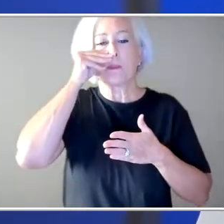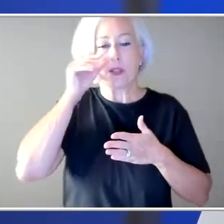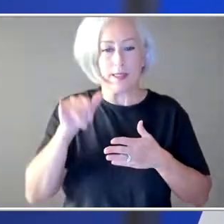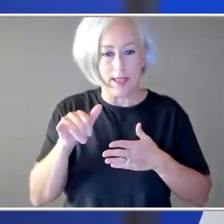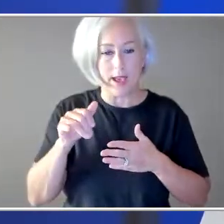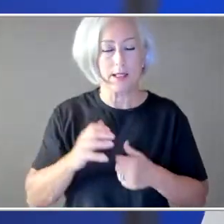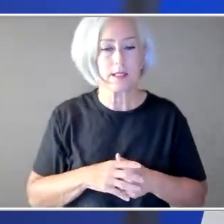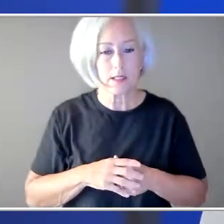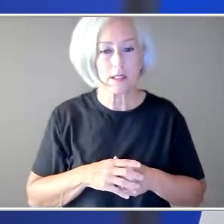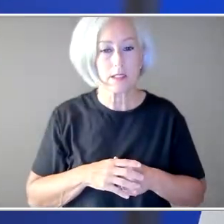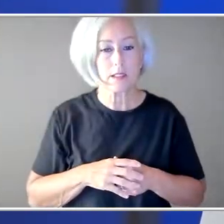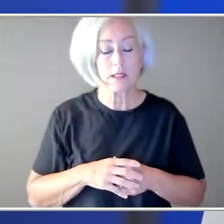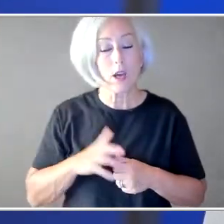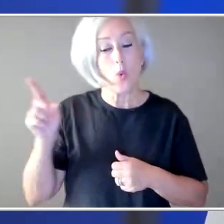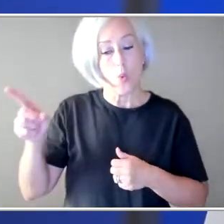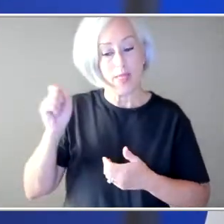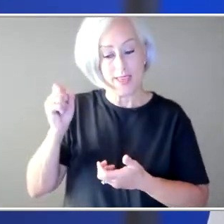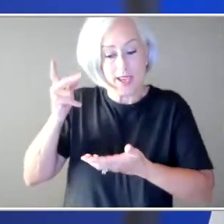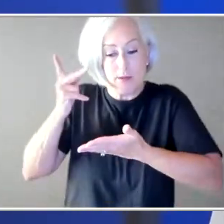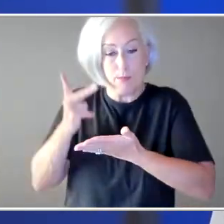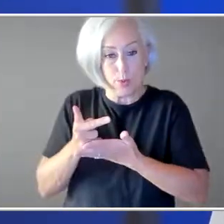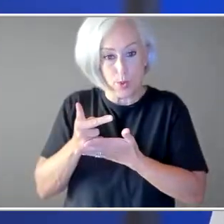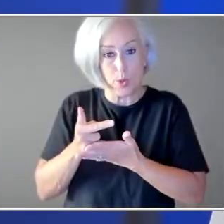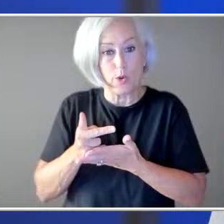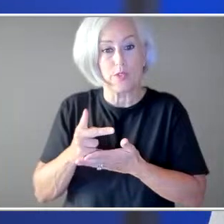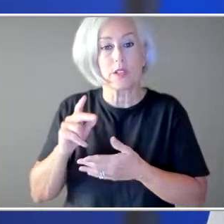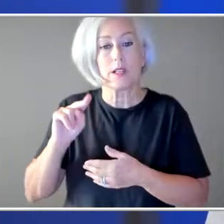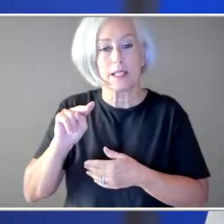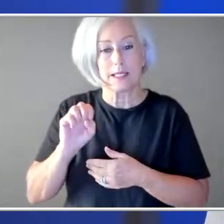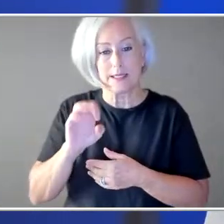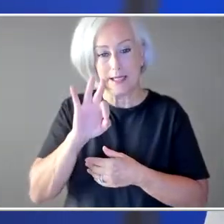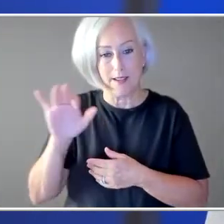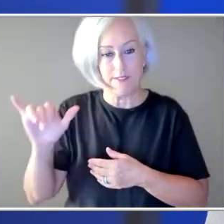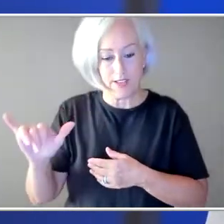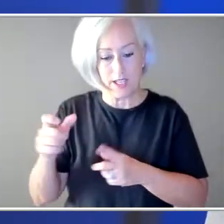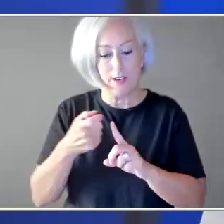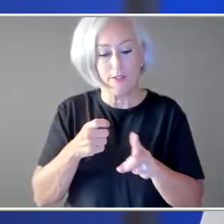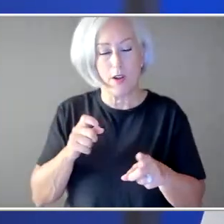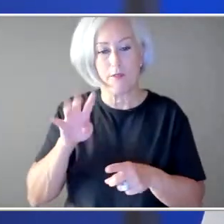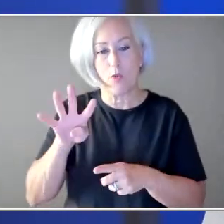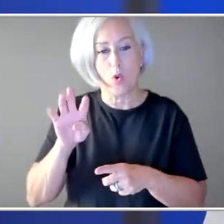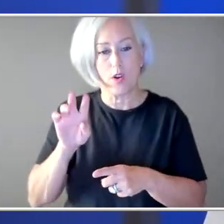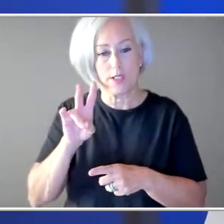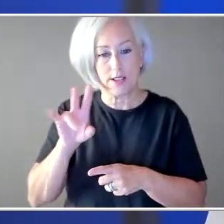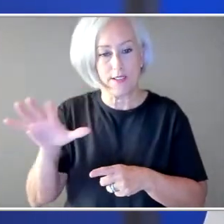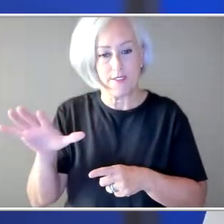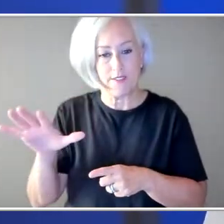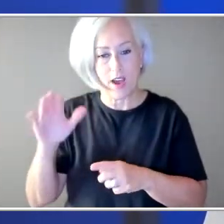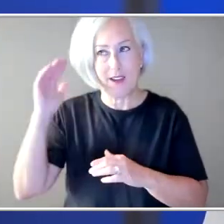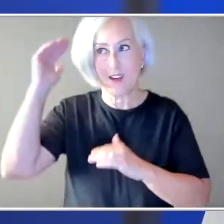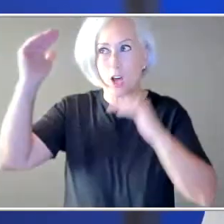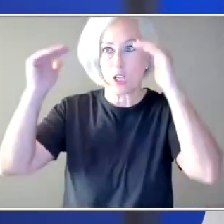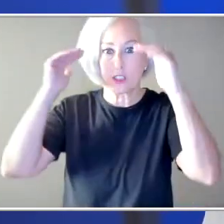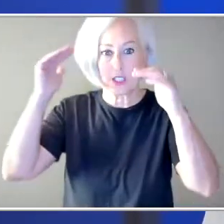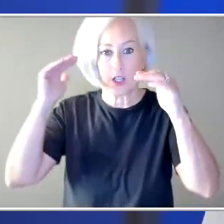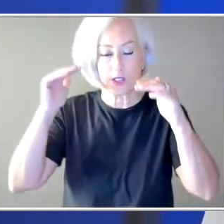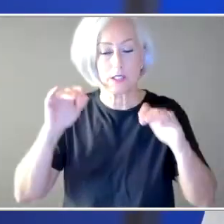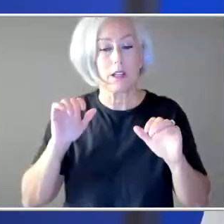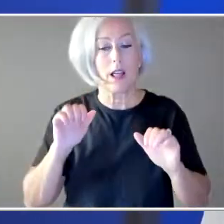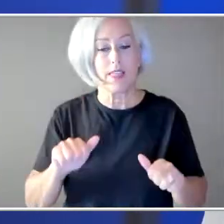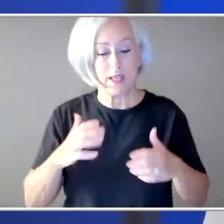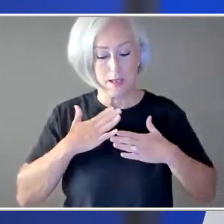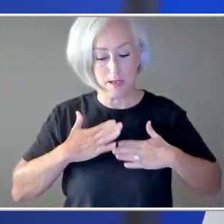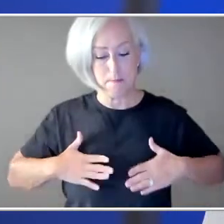on 4 studies of 175 adults, the absorption of epinephrine and